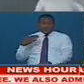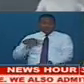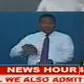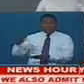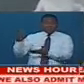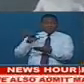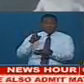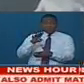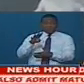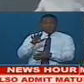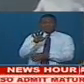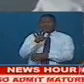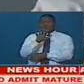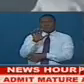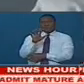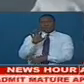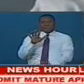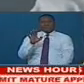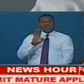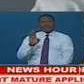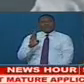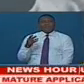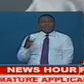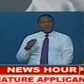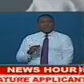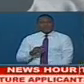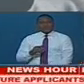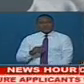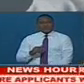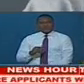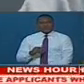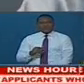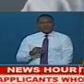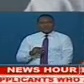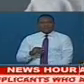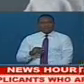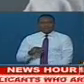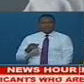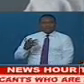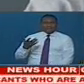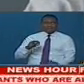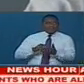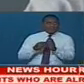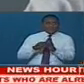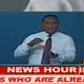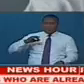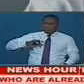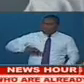of that 140 billion is only 5 billion. So it tells you that the profit